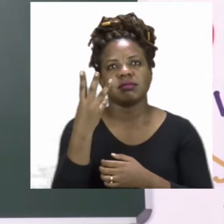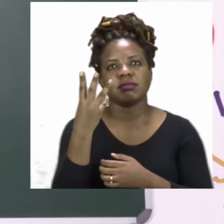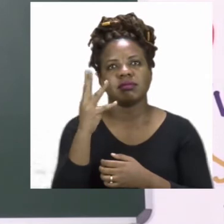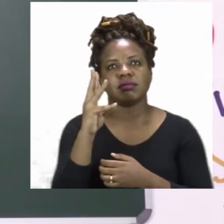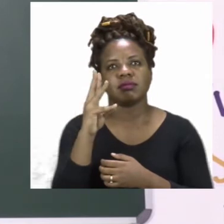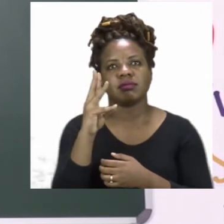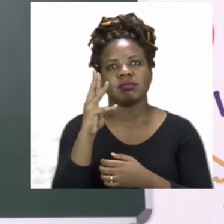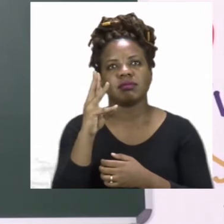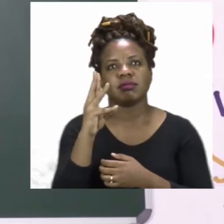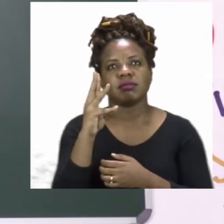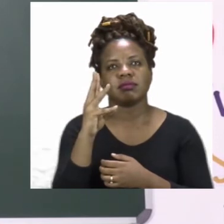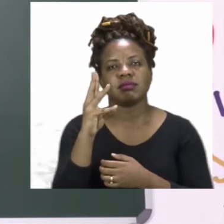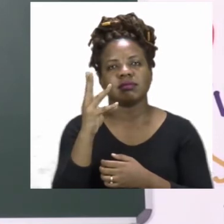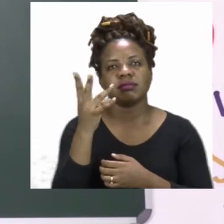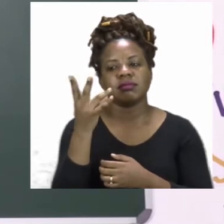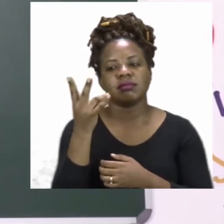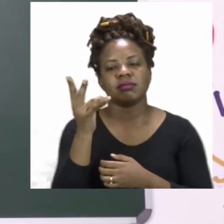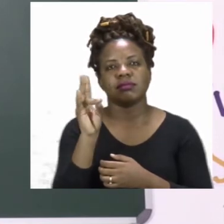6,